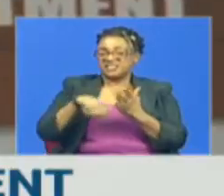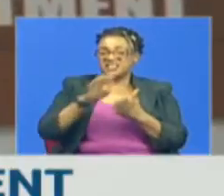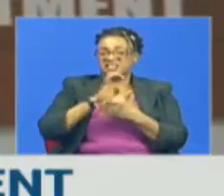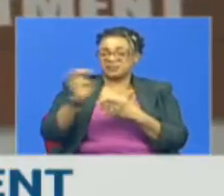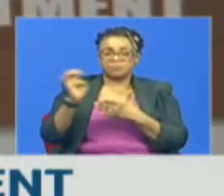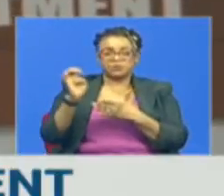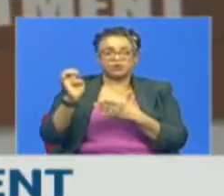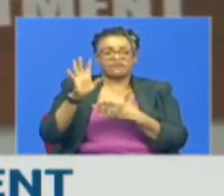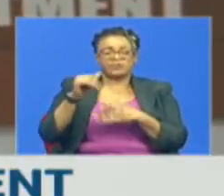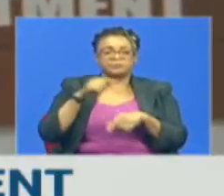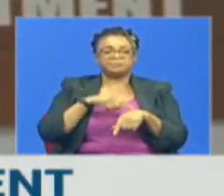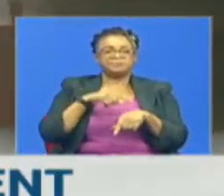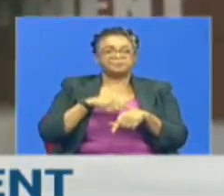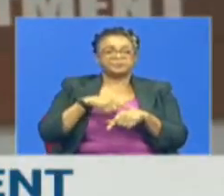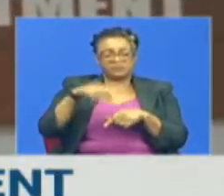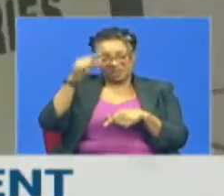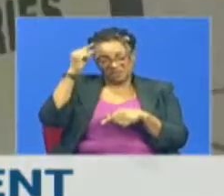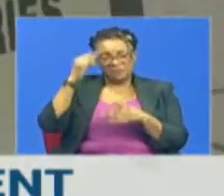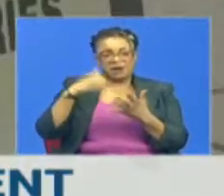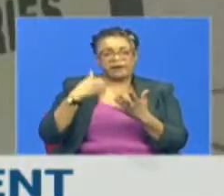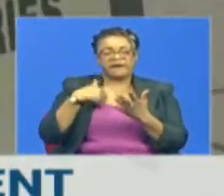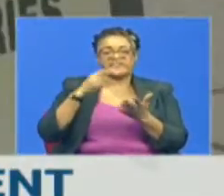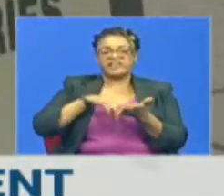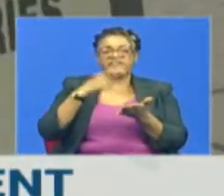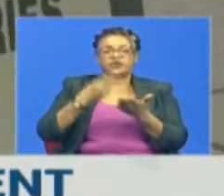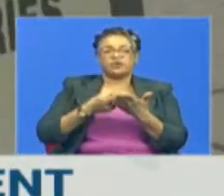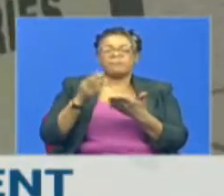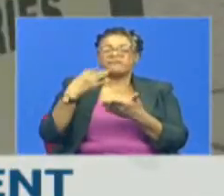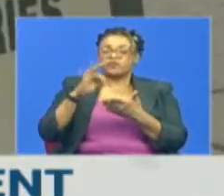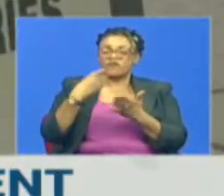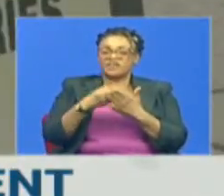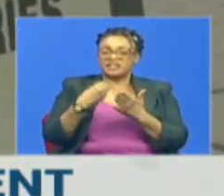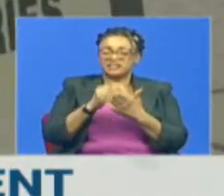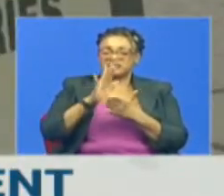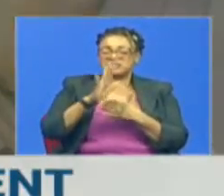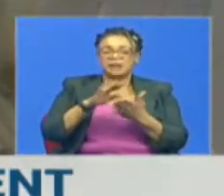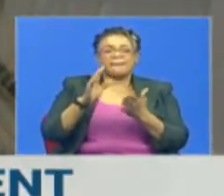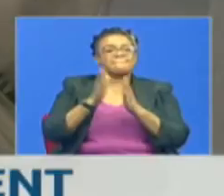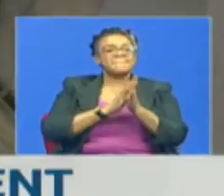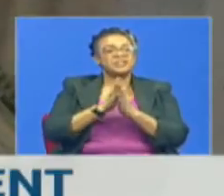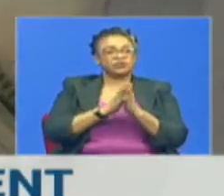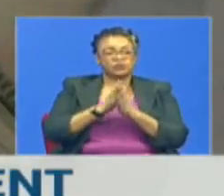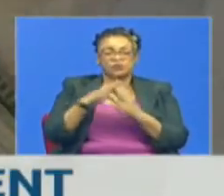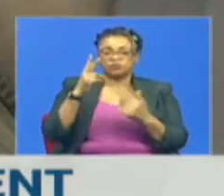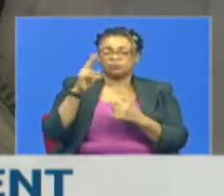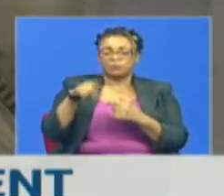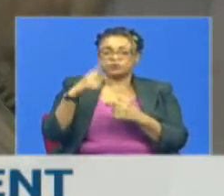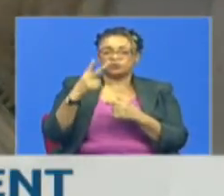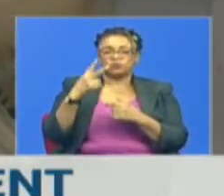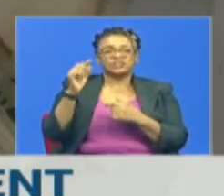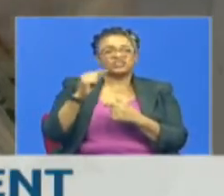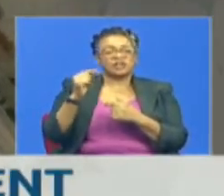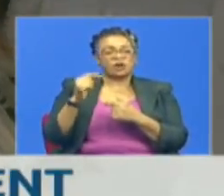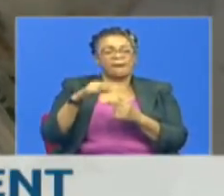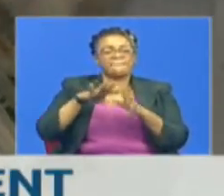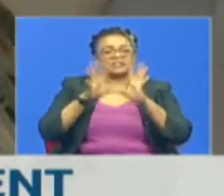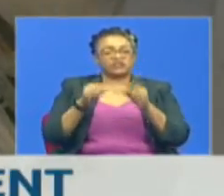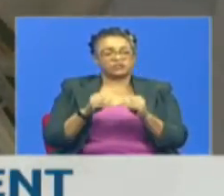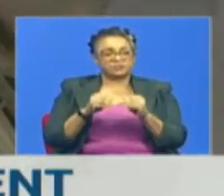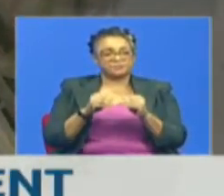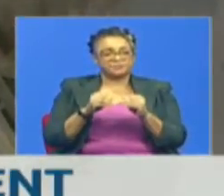the government sought ramp up revenue mobilization to finance its ambitious 3.2 trillion shillings budget.